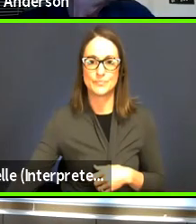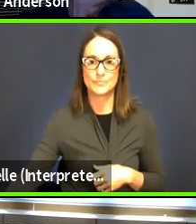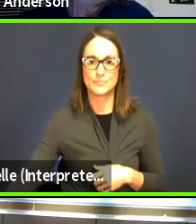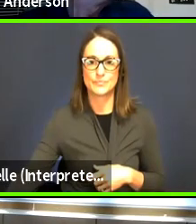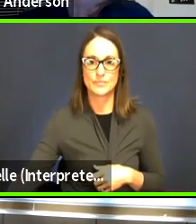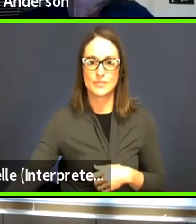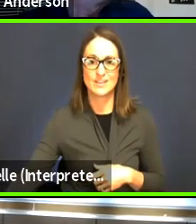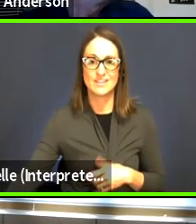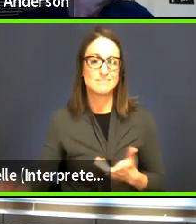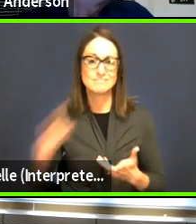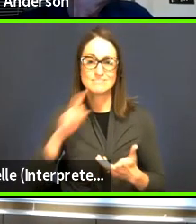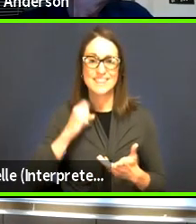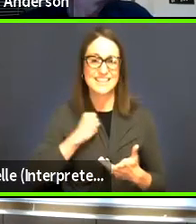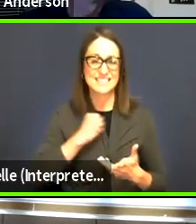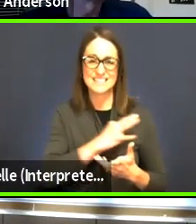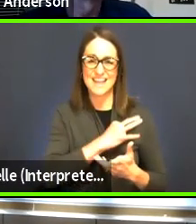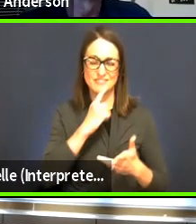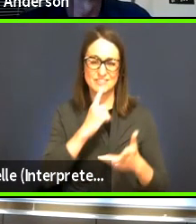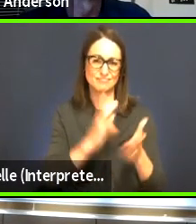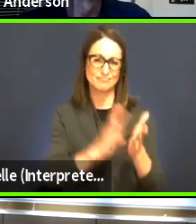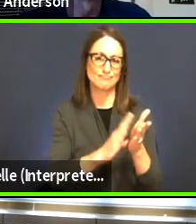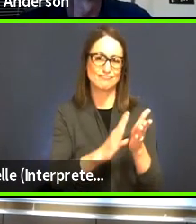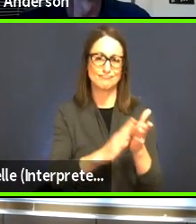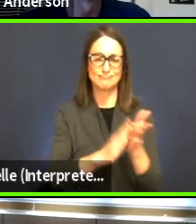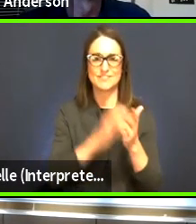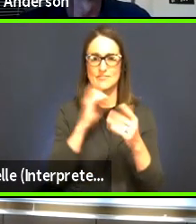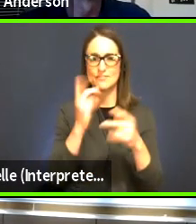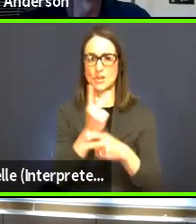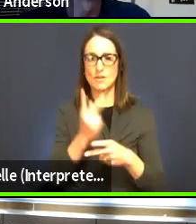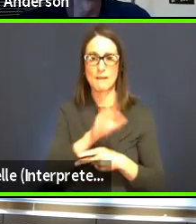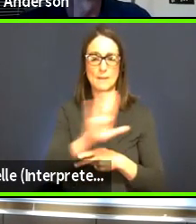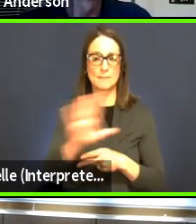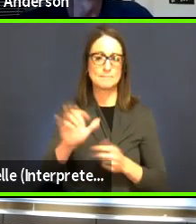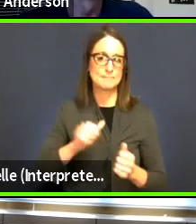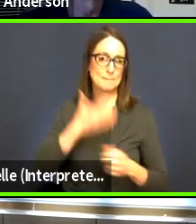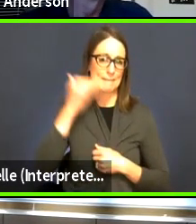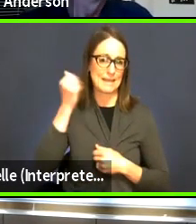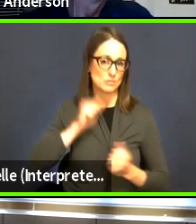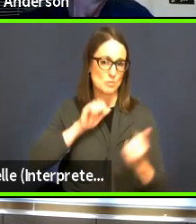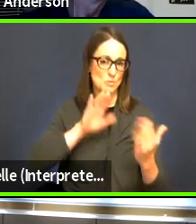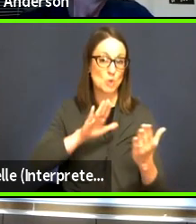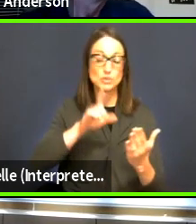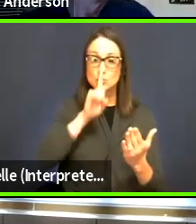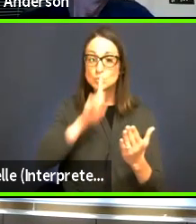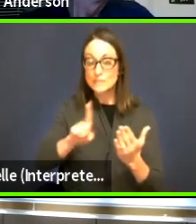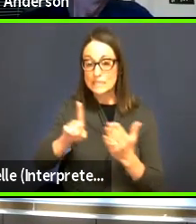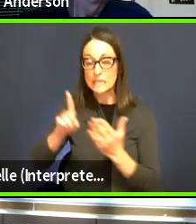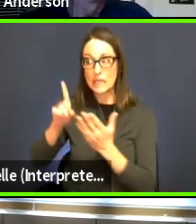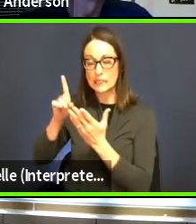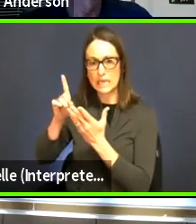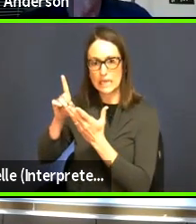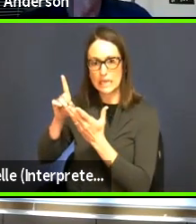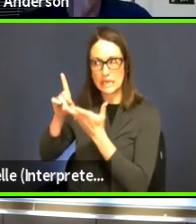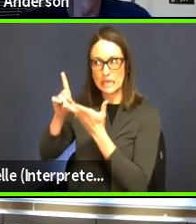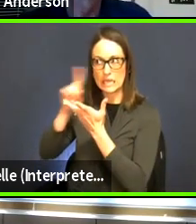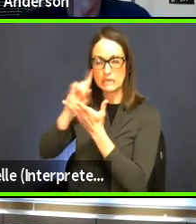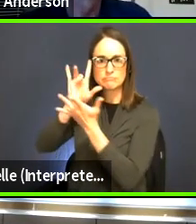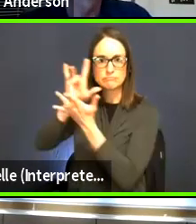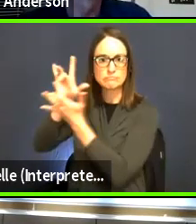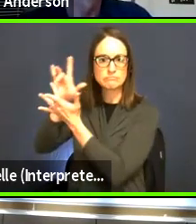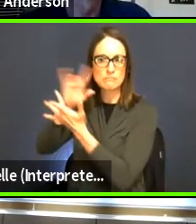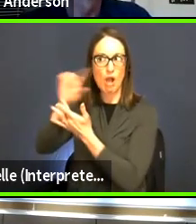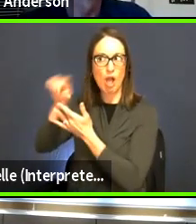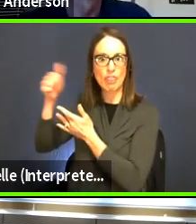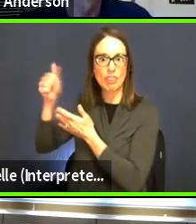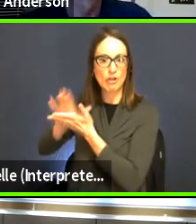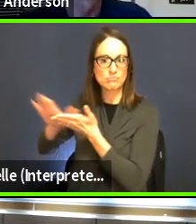such a great job in trying to figure out what are the best approaches for us to take. We're also really consulting the other institutions in the state to see what they're